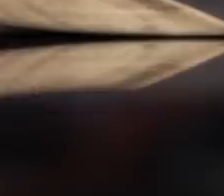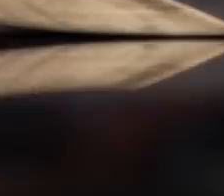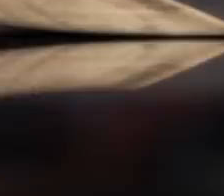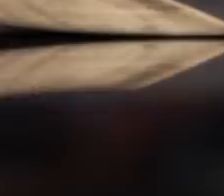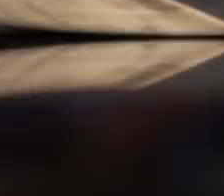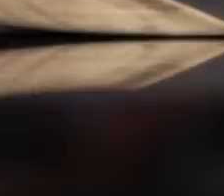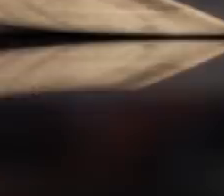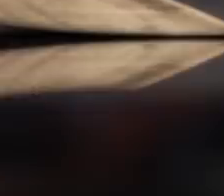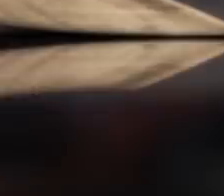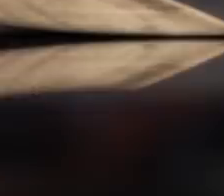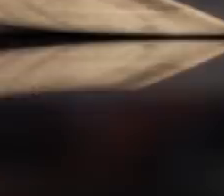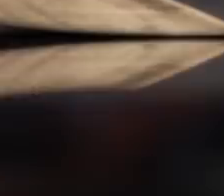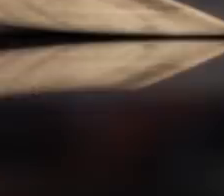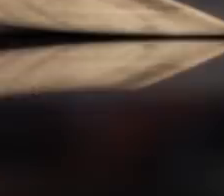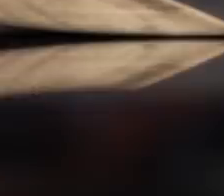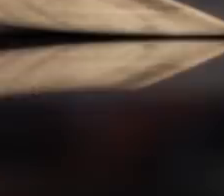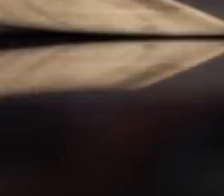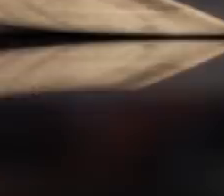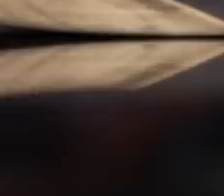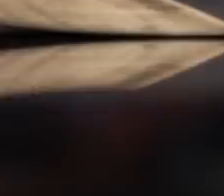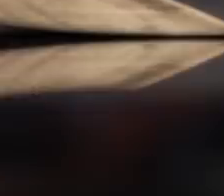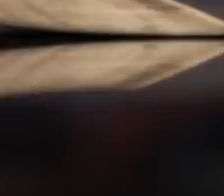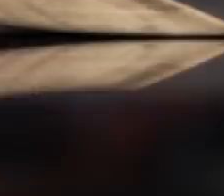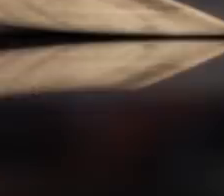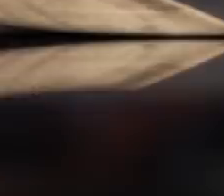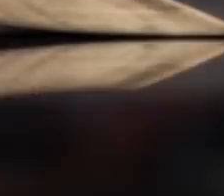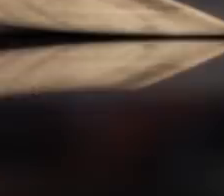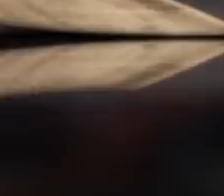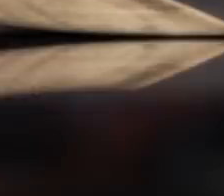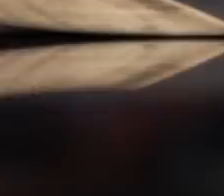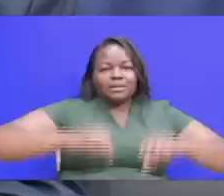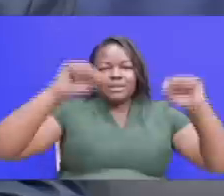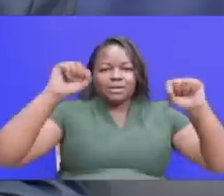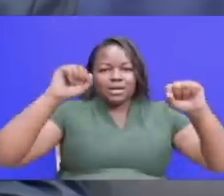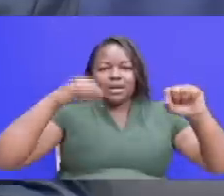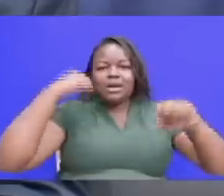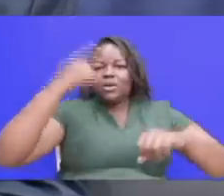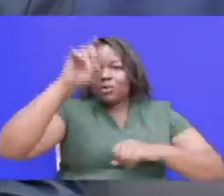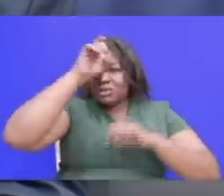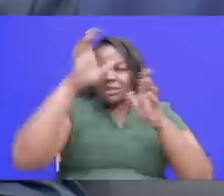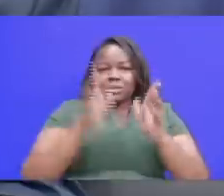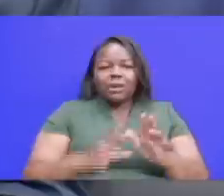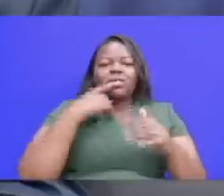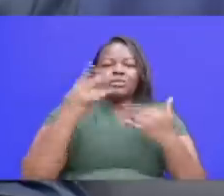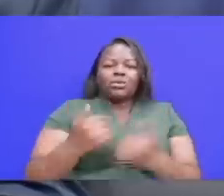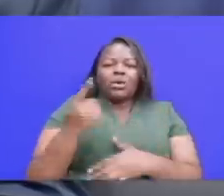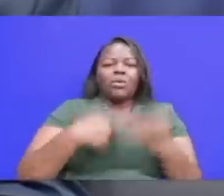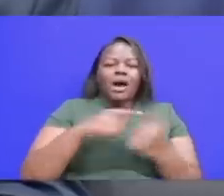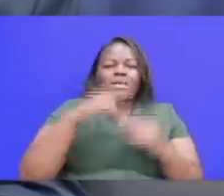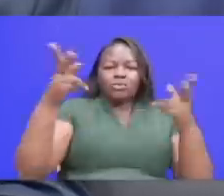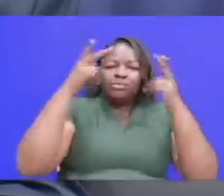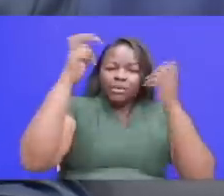was in the house of his master, the Egyptian. Points to note here.